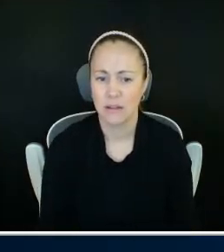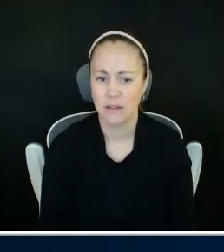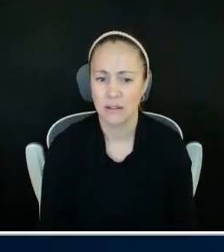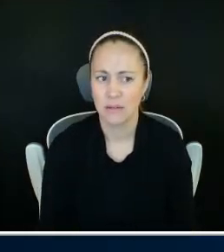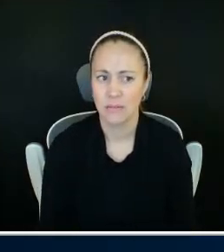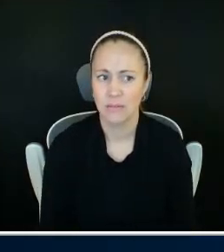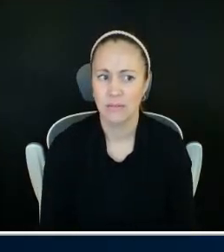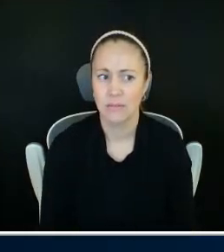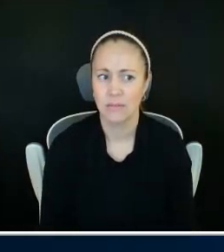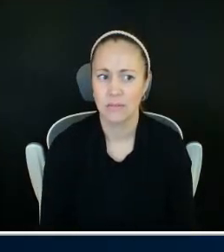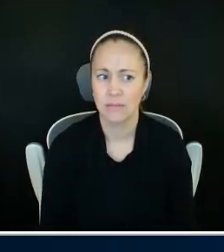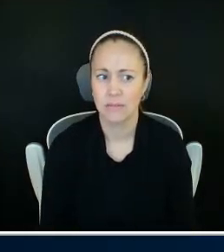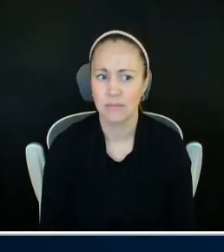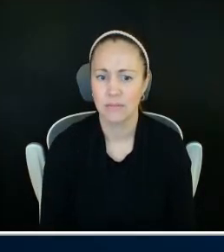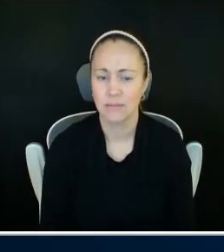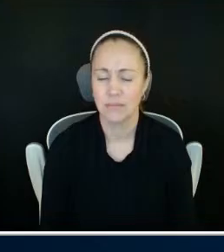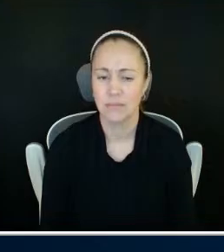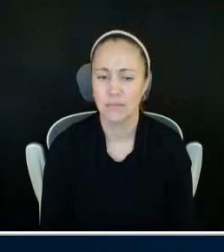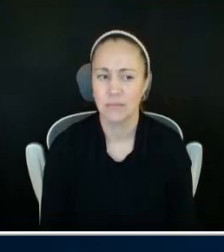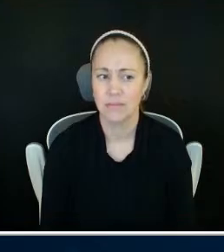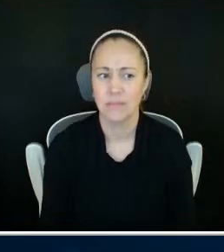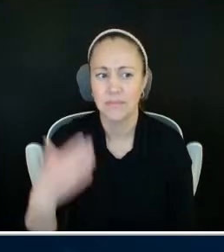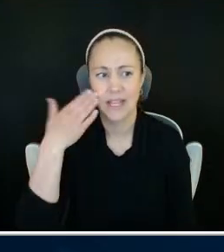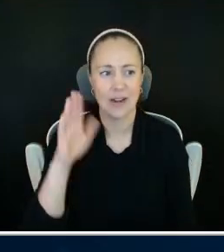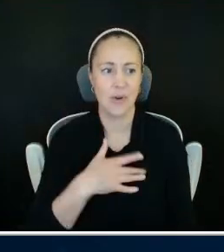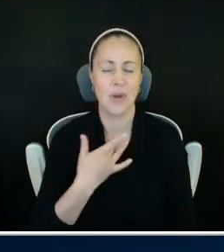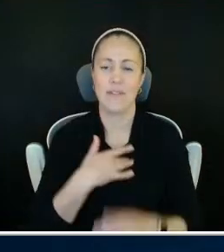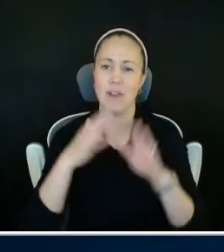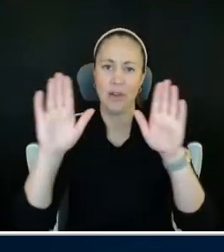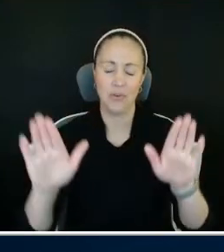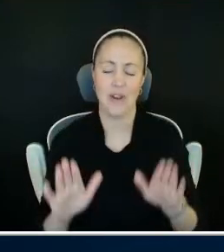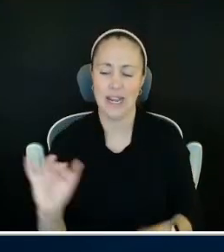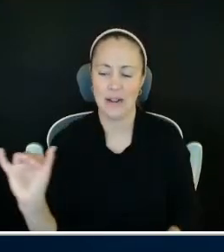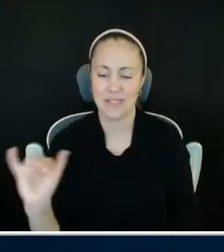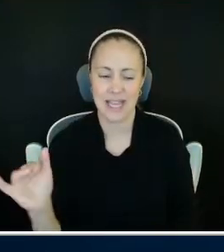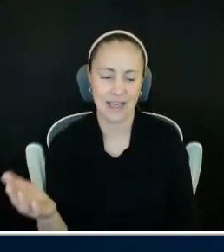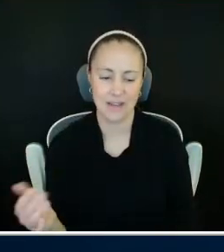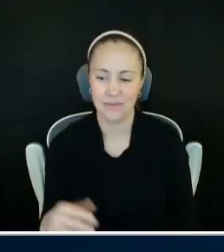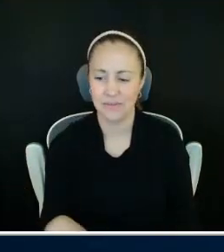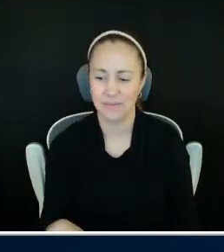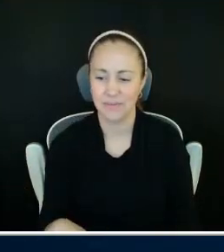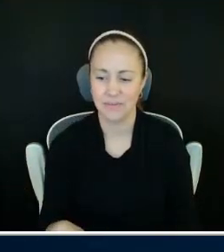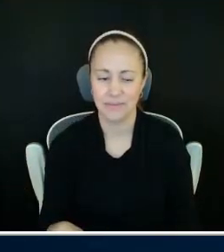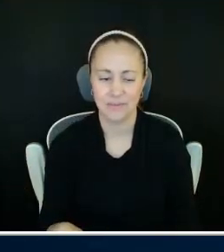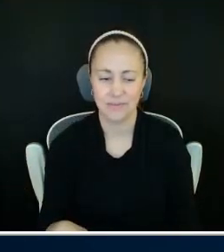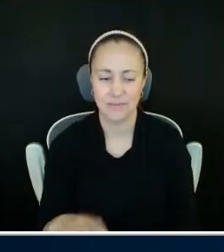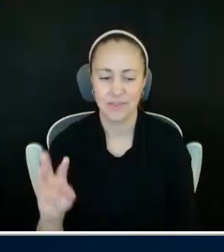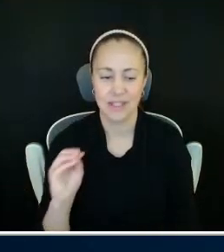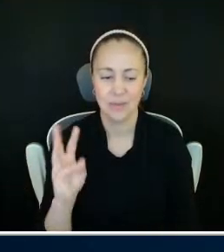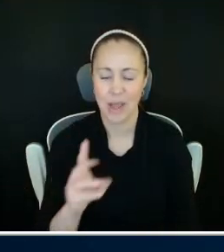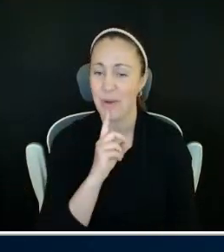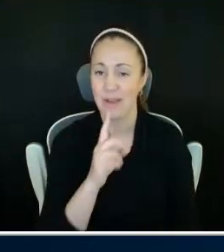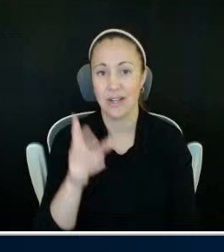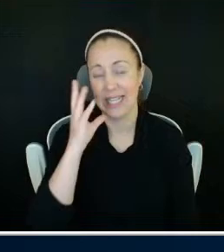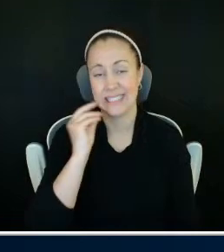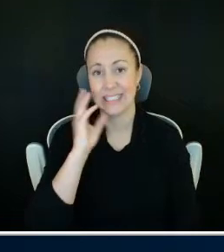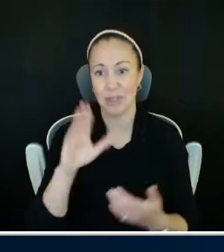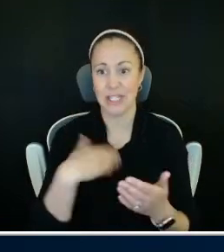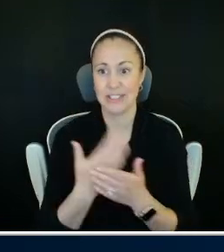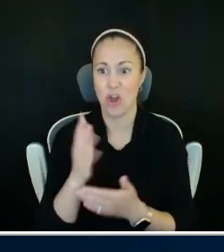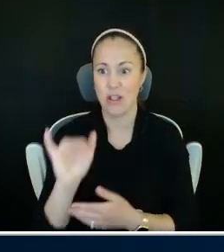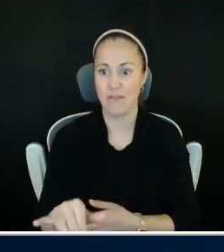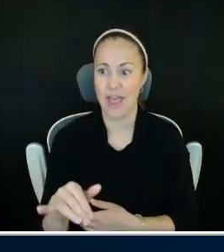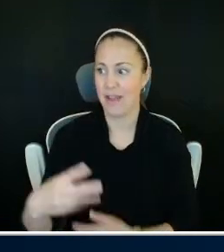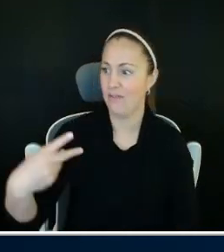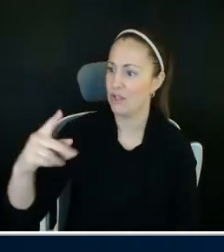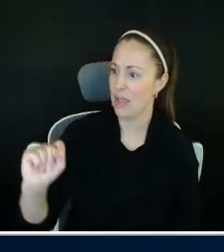I don't know. It felt great. Like I was like, wow, I really went through all that physical therapy and now I get to